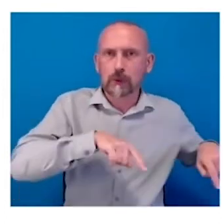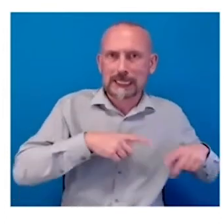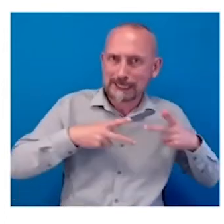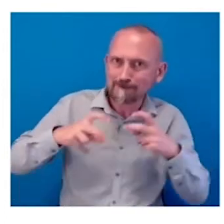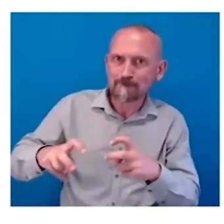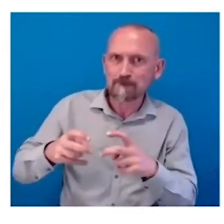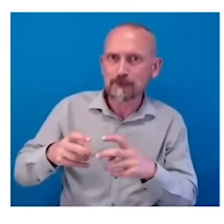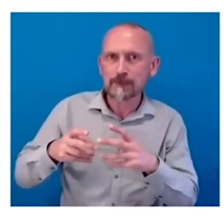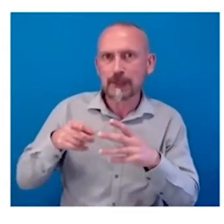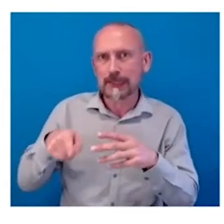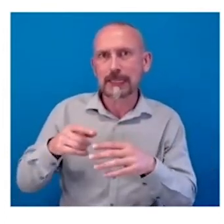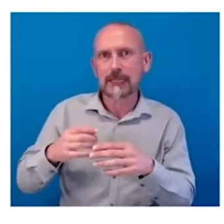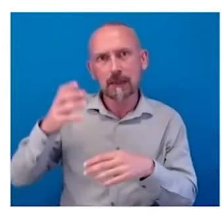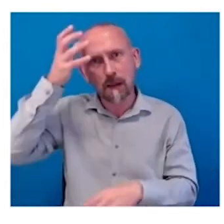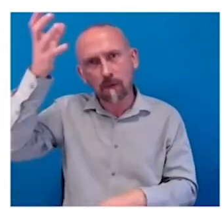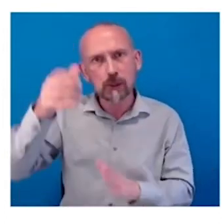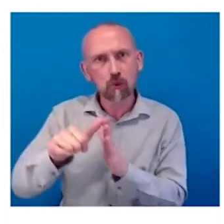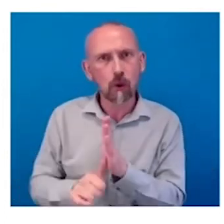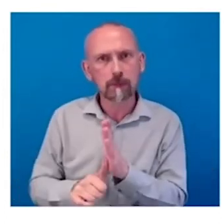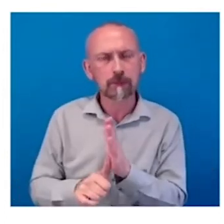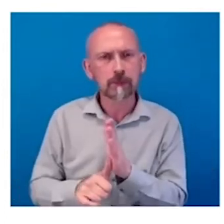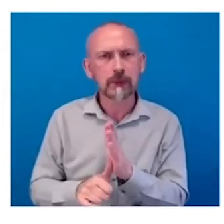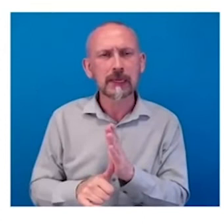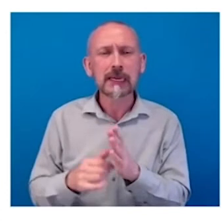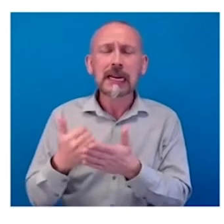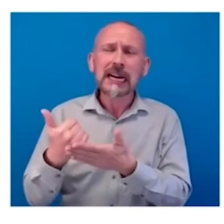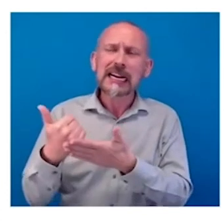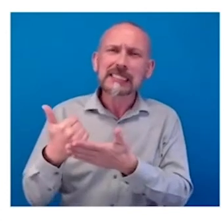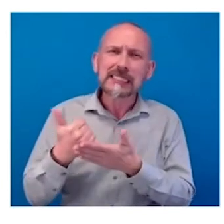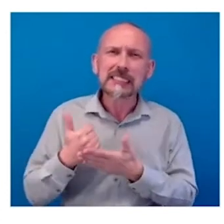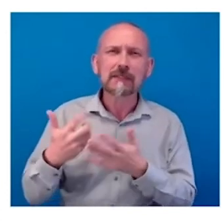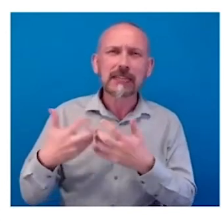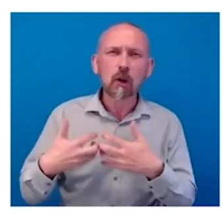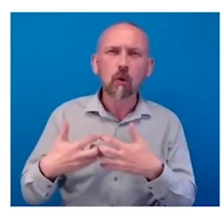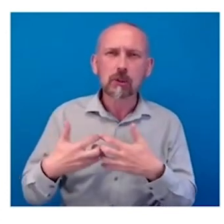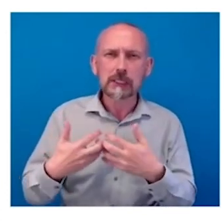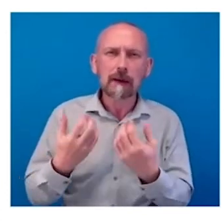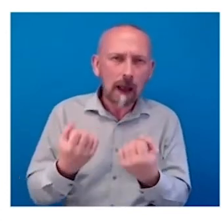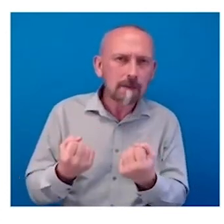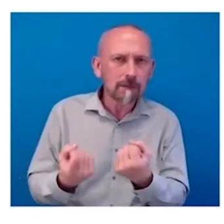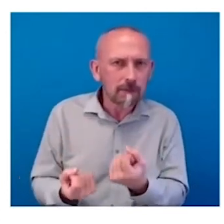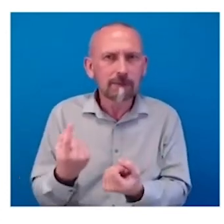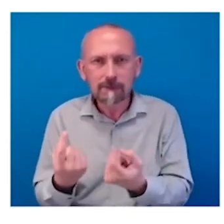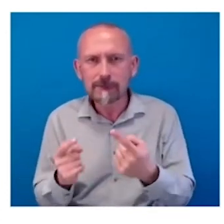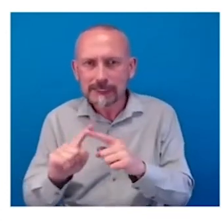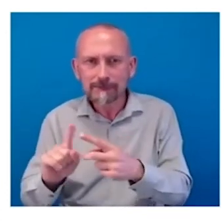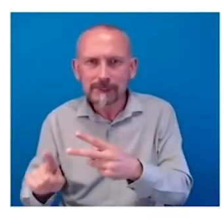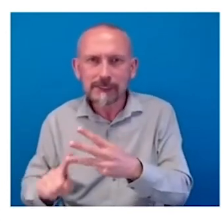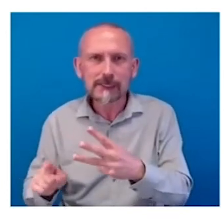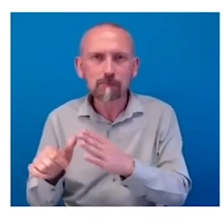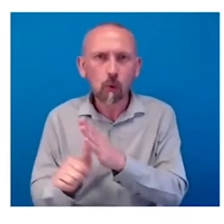assistive technology, it comes up here and there. It's kind of a broad thing. And so just a few of the programs that we've been looking